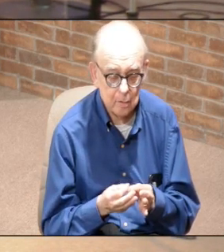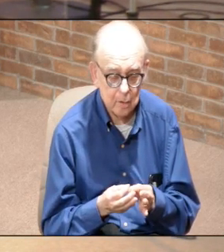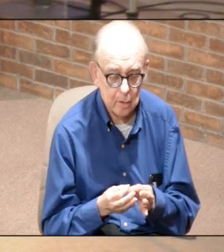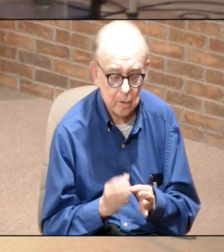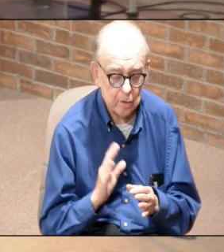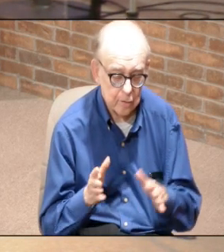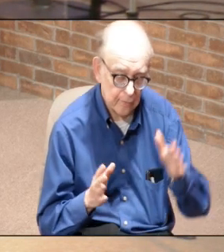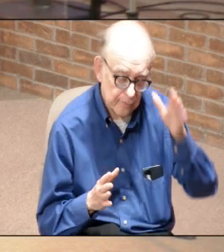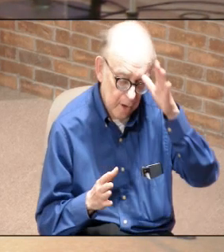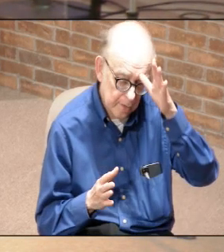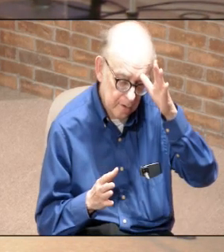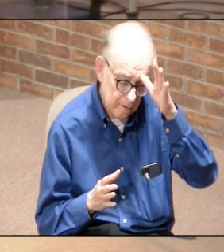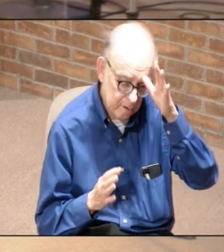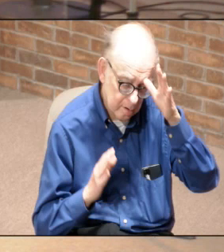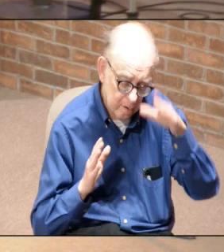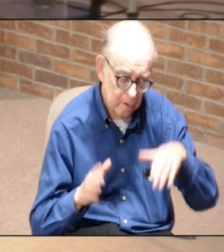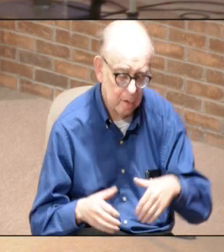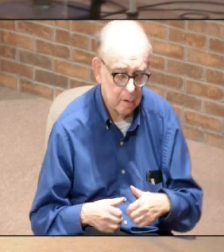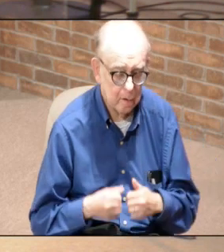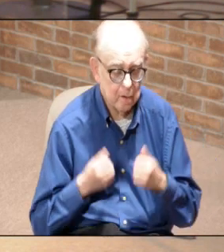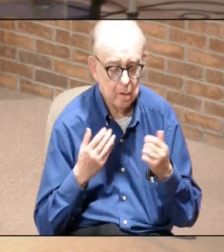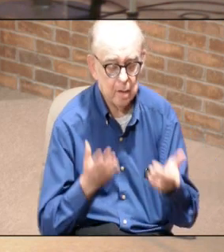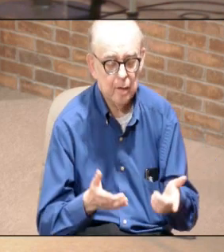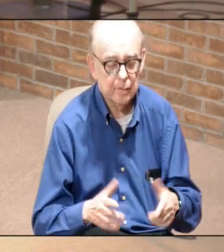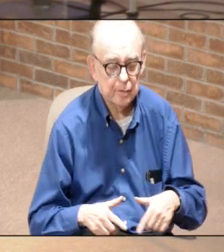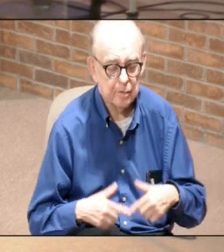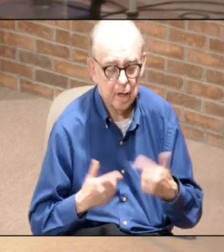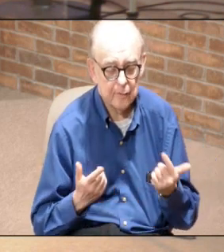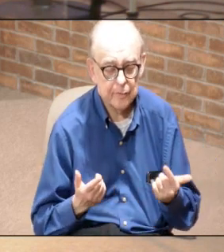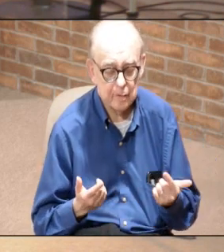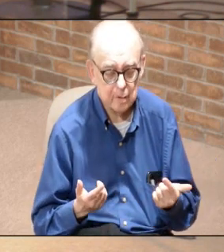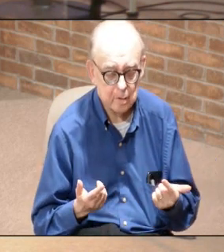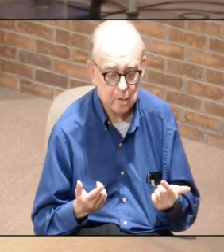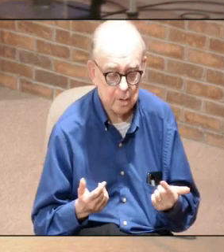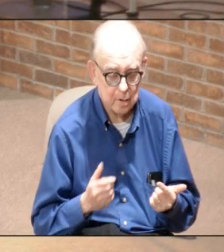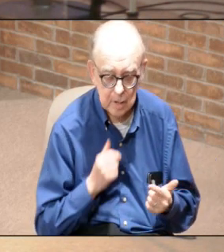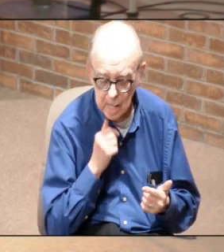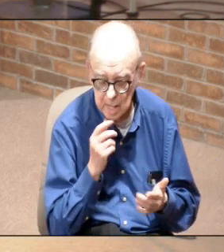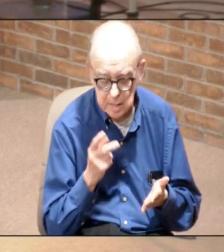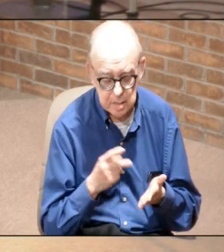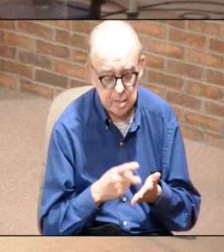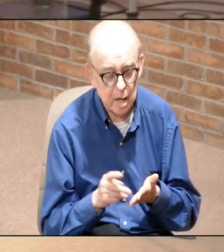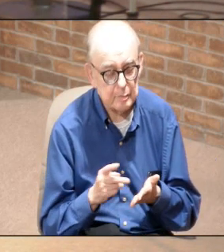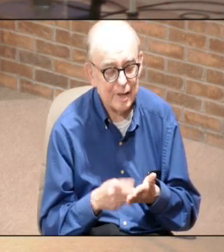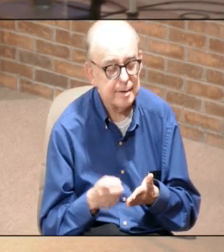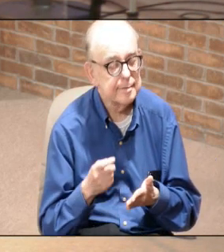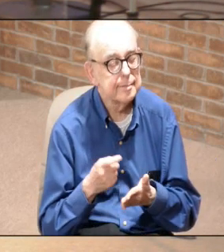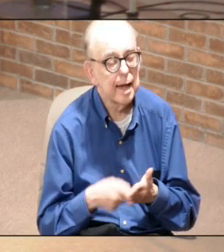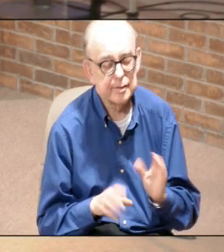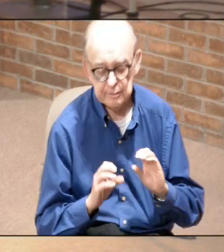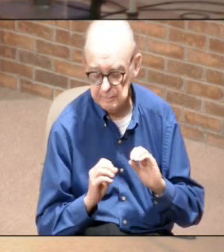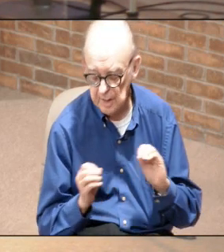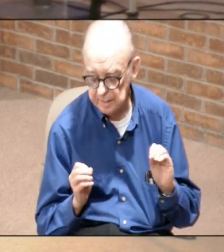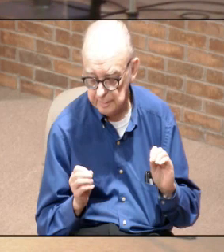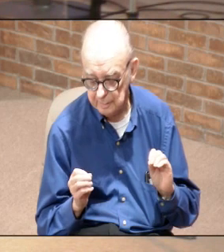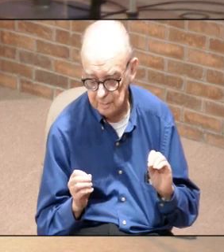Your father will live out the rest of his life not paying any taxes.